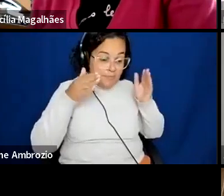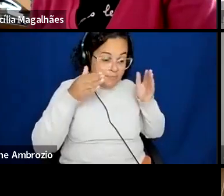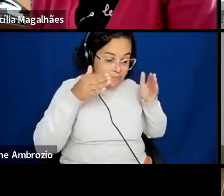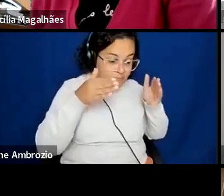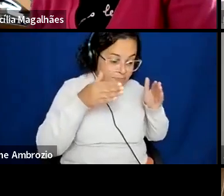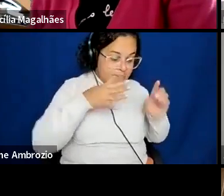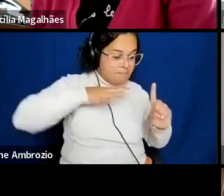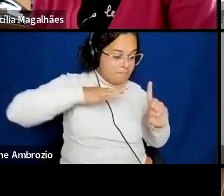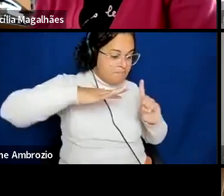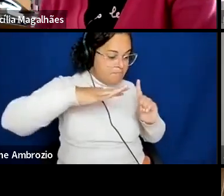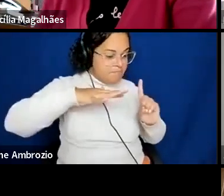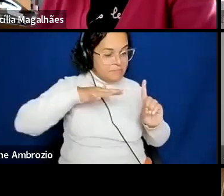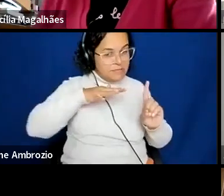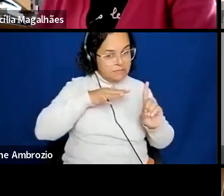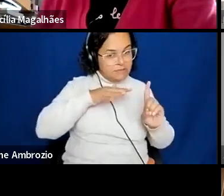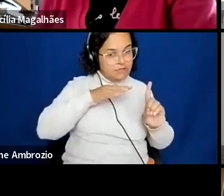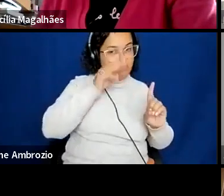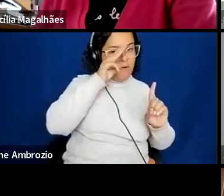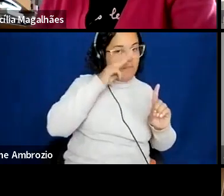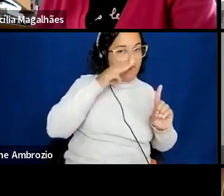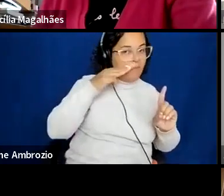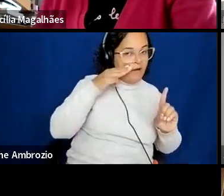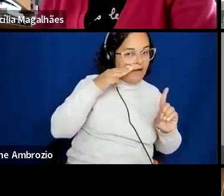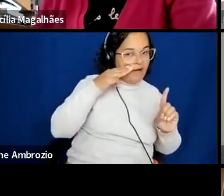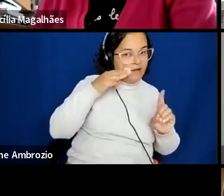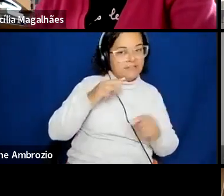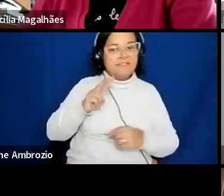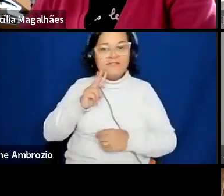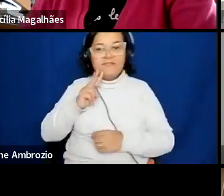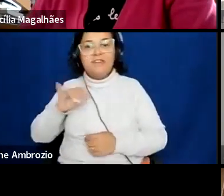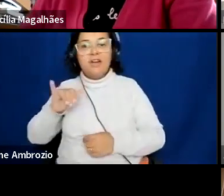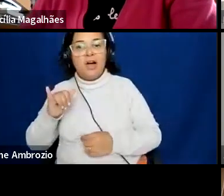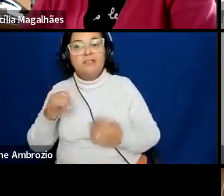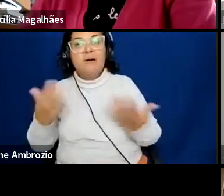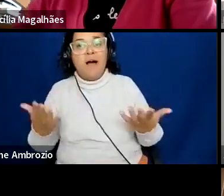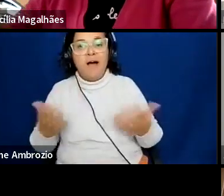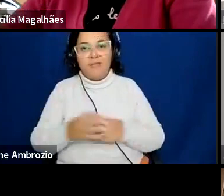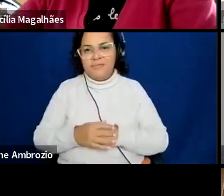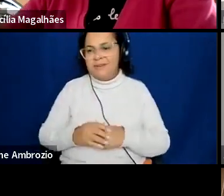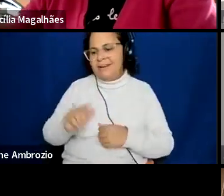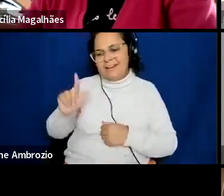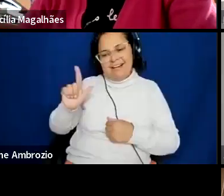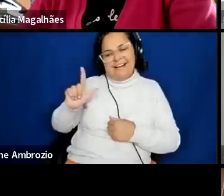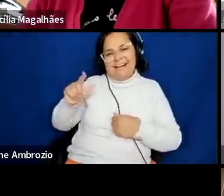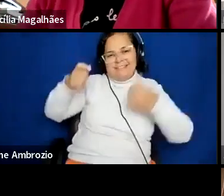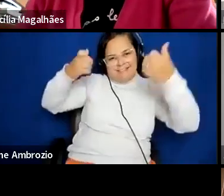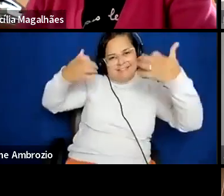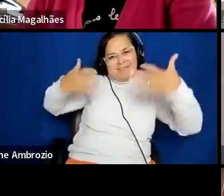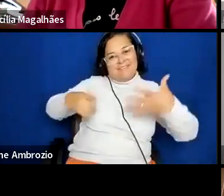you. I'm sure you could say more than me about this.